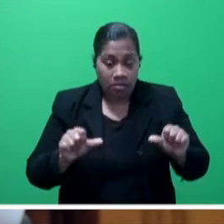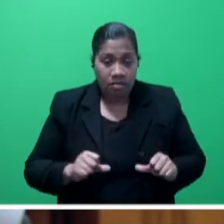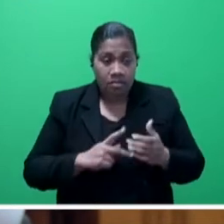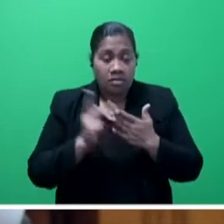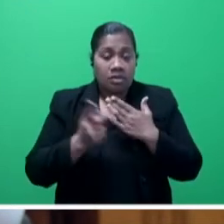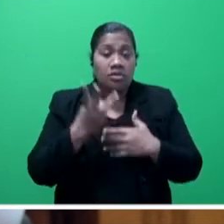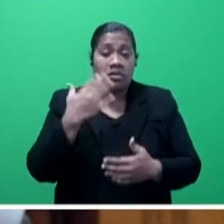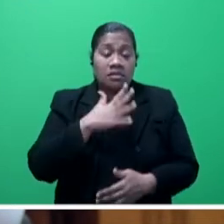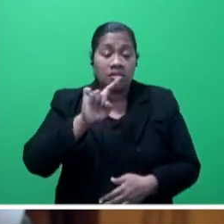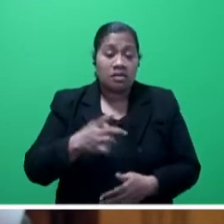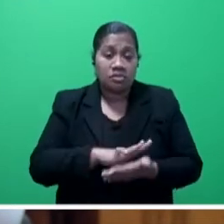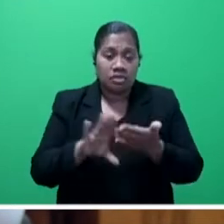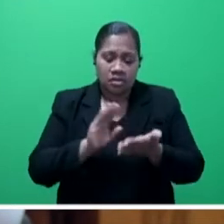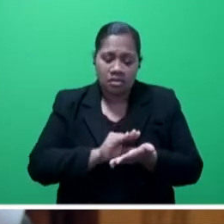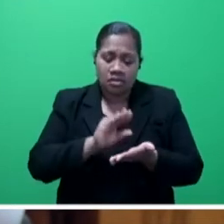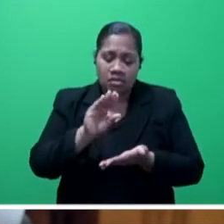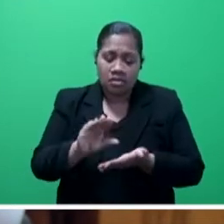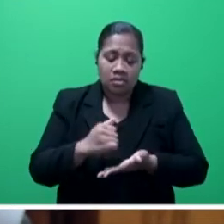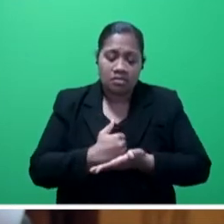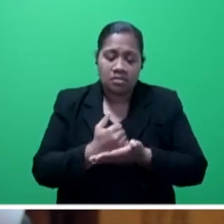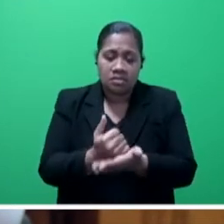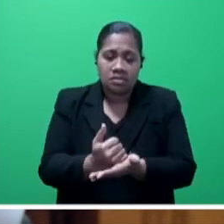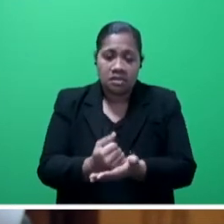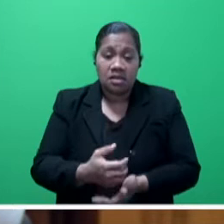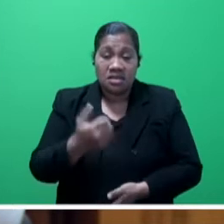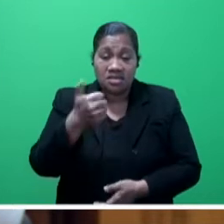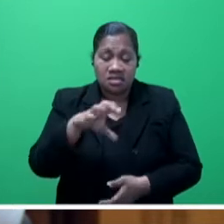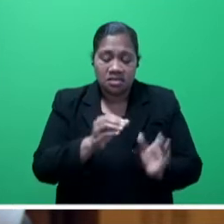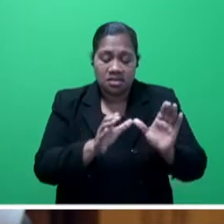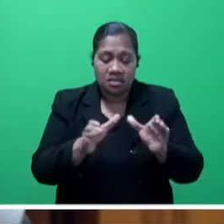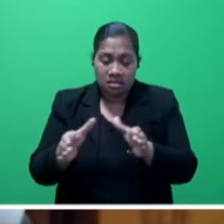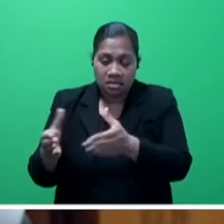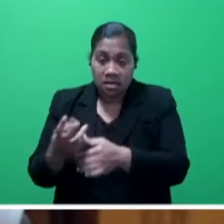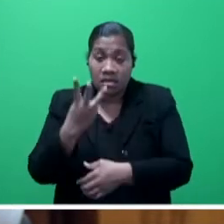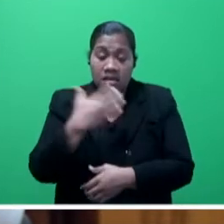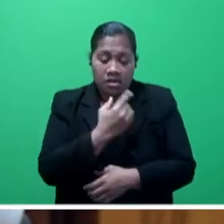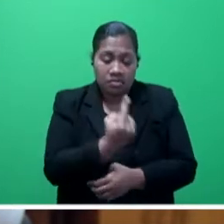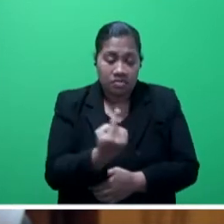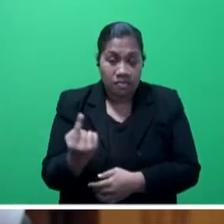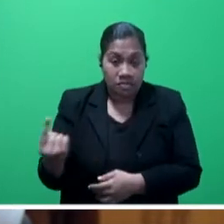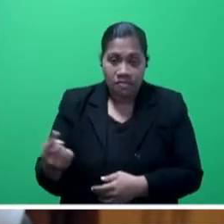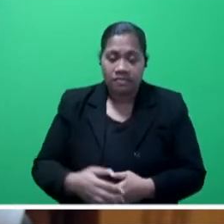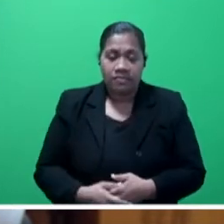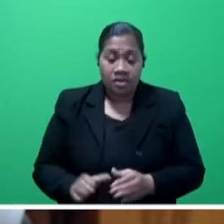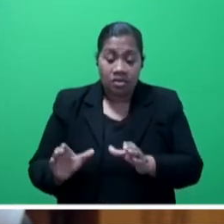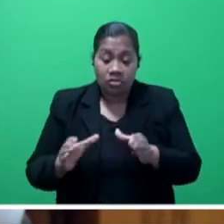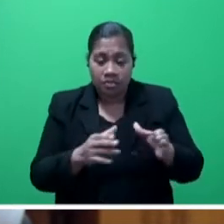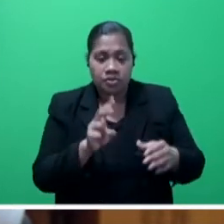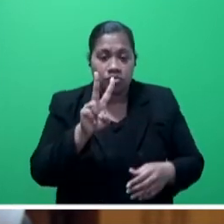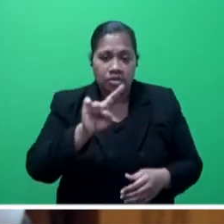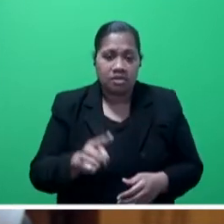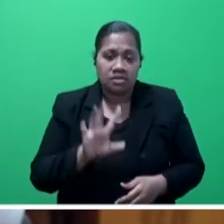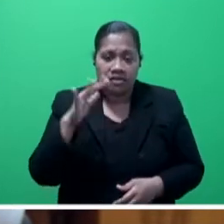have been allocated to assist 60 clusters, groups, and 300 individuals. The cluster groups will get